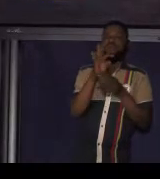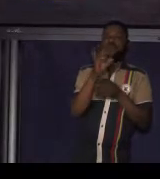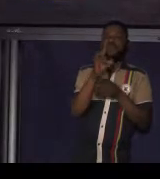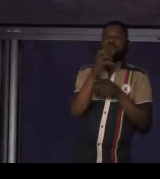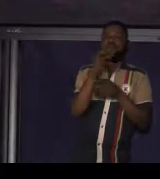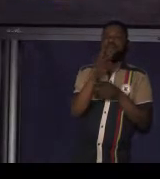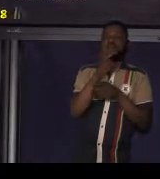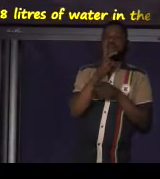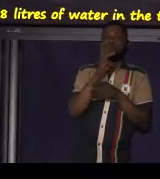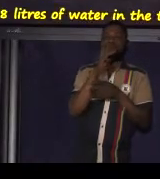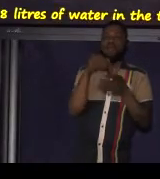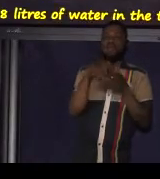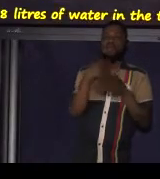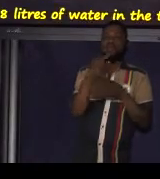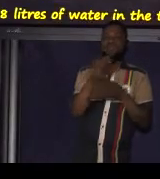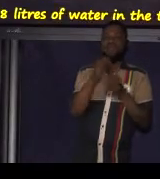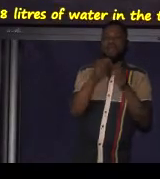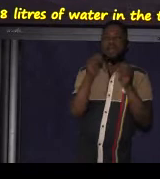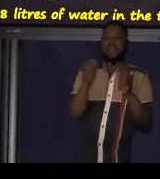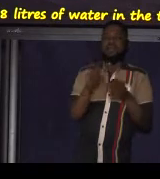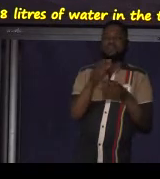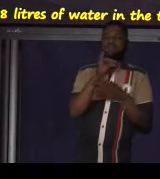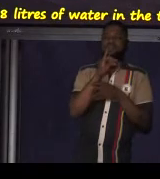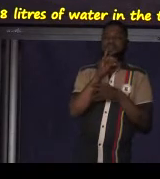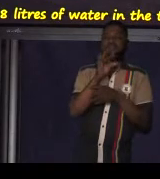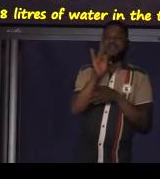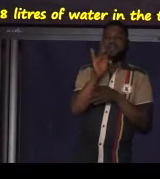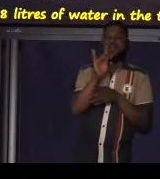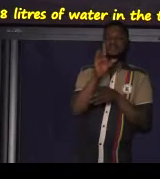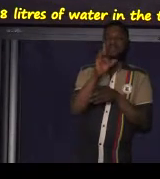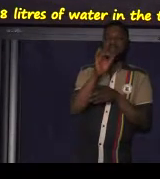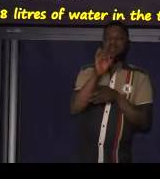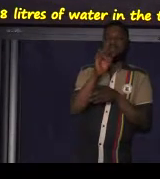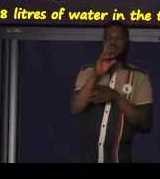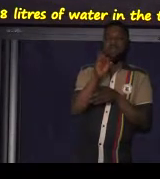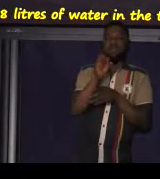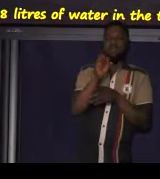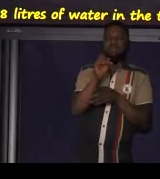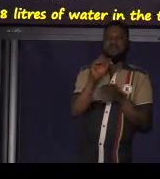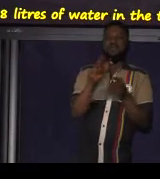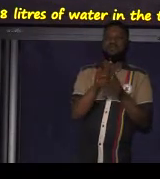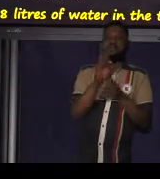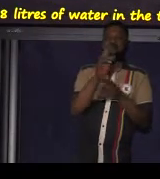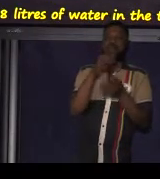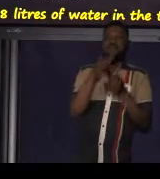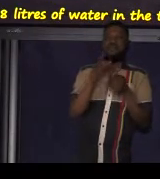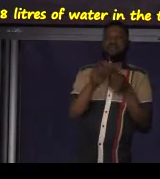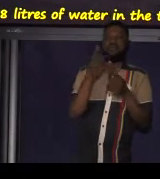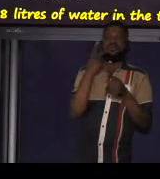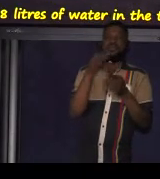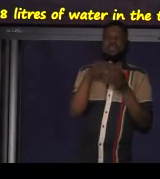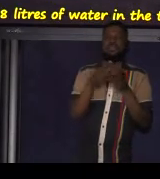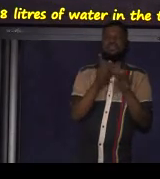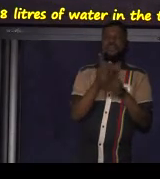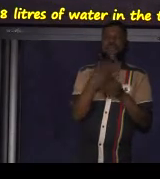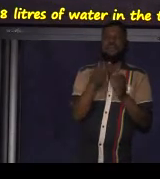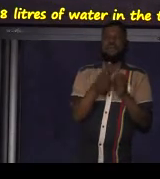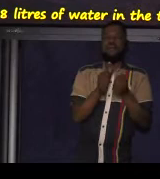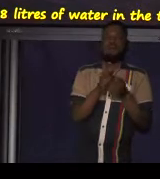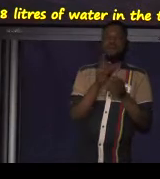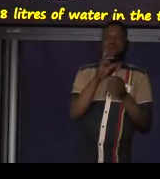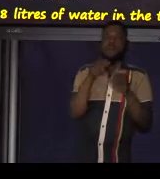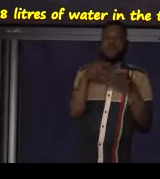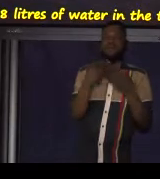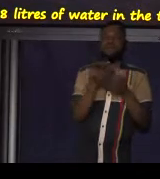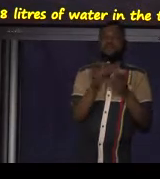18 liters. So the volume of water in the tank, the capacity of the water rather in the tank is